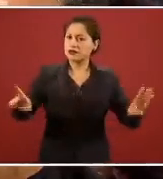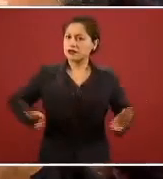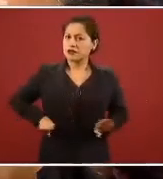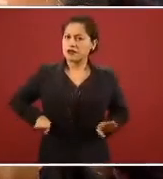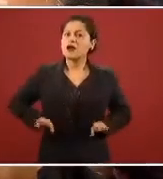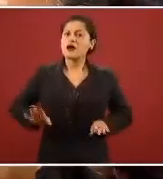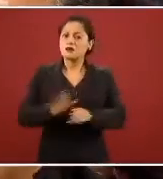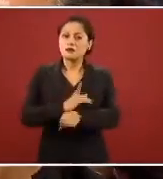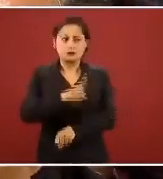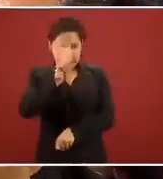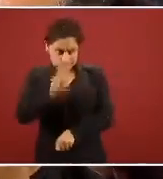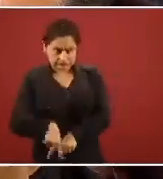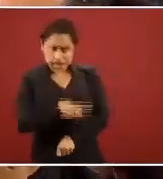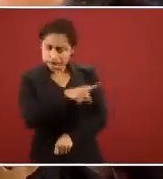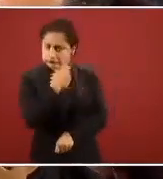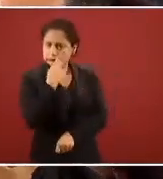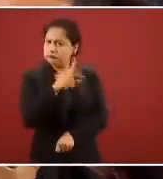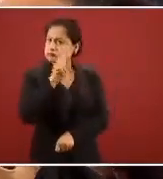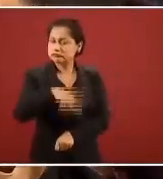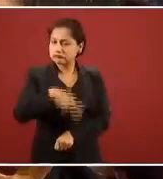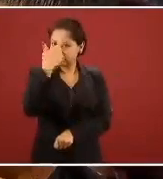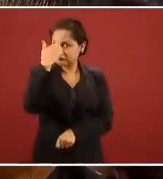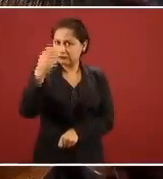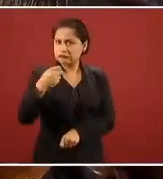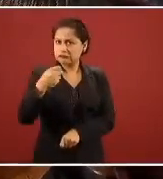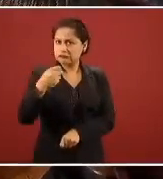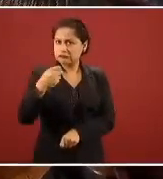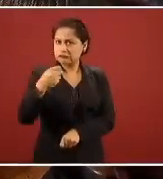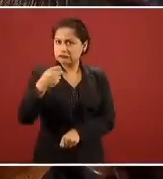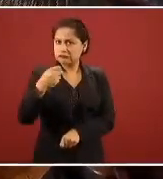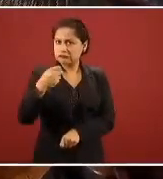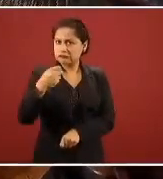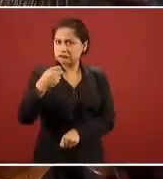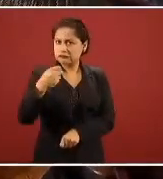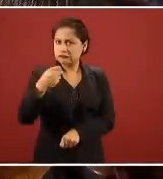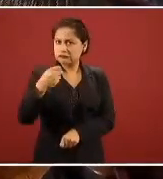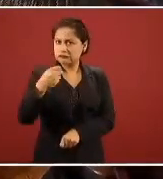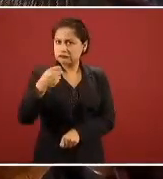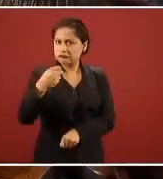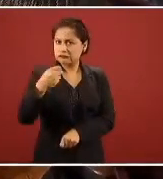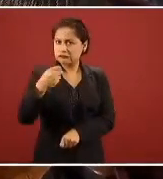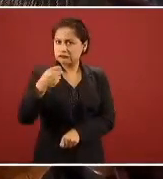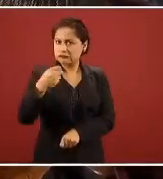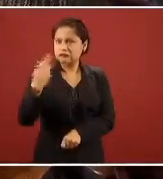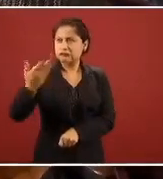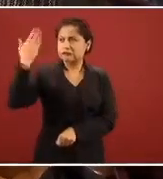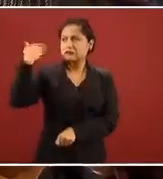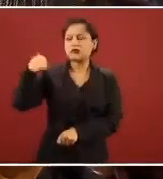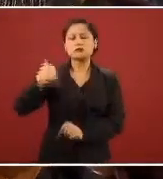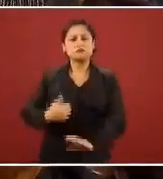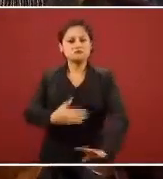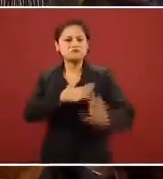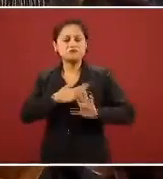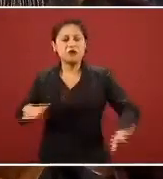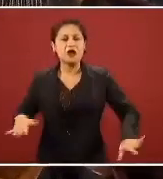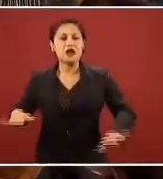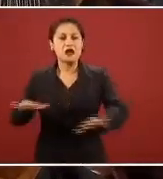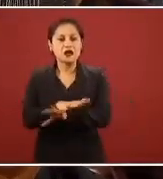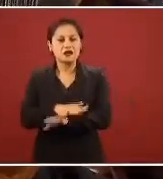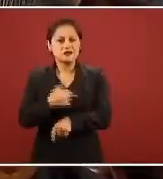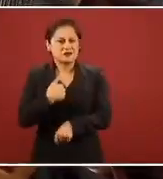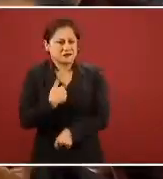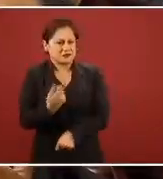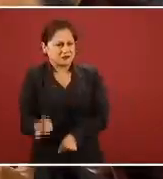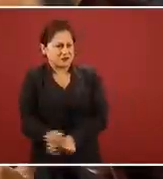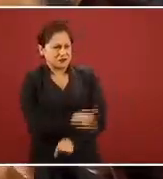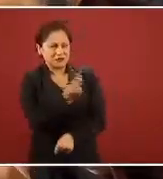change. ¿Qué concretamente se está haciendo? What concrete thing are you doing? ¿Por qué de verdad no se contempla